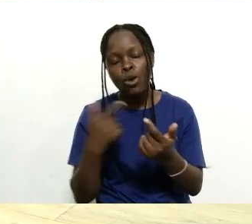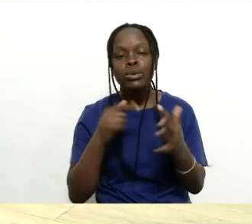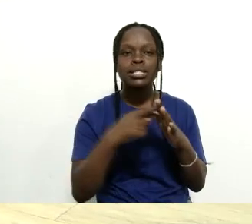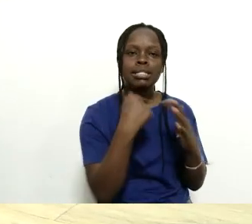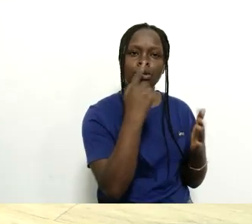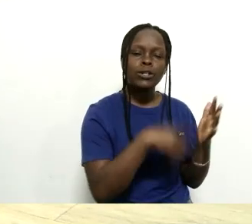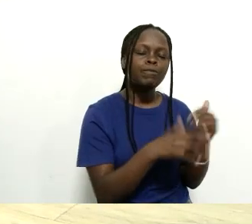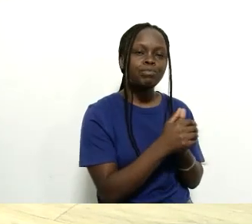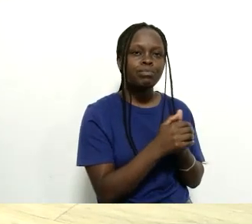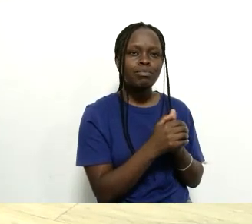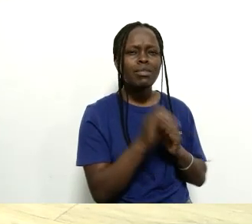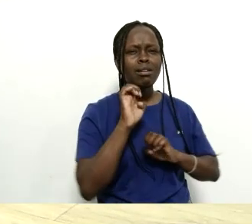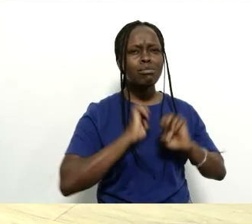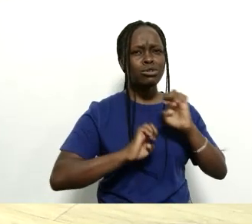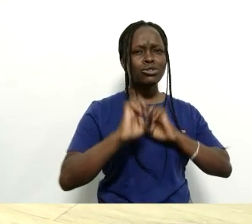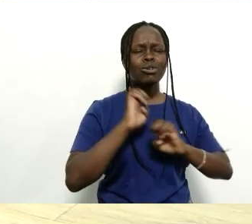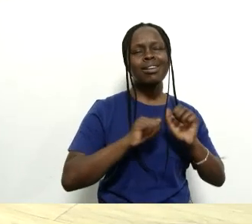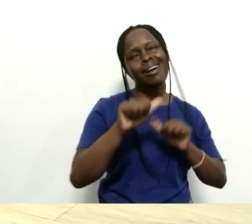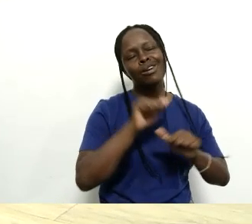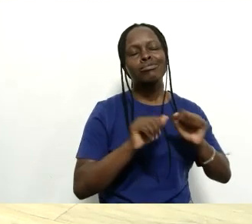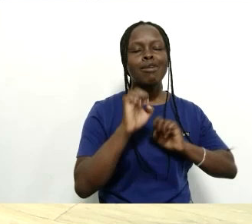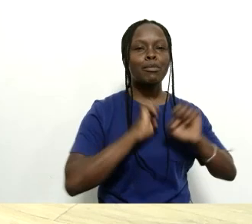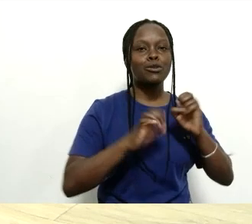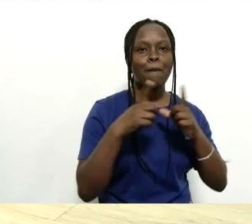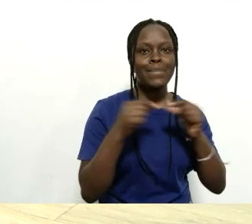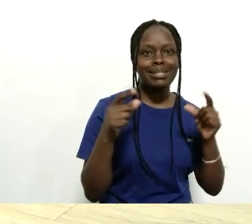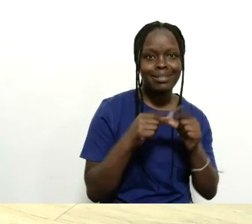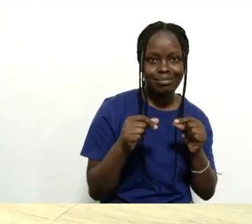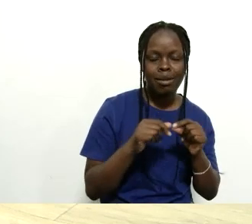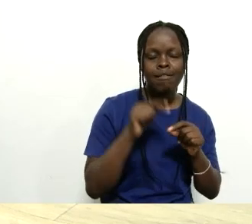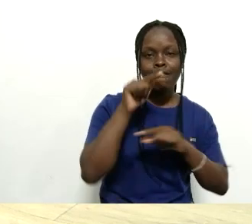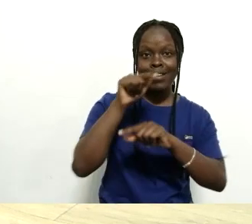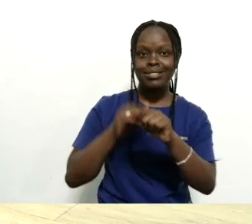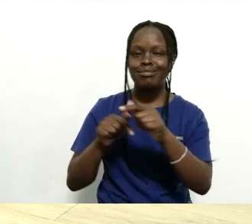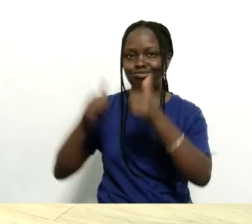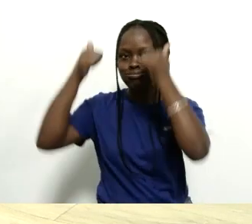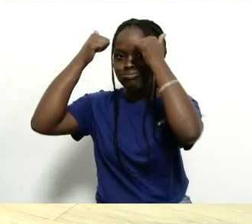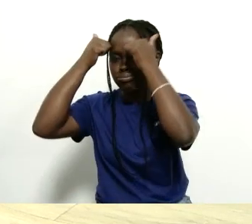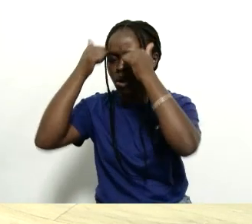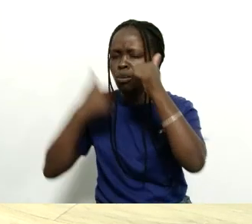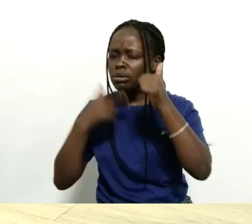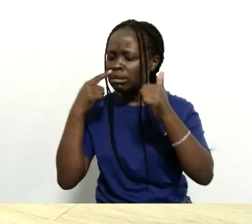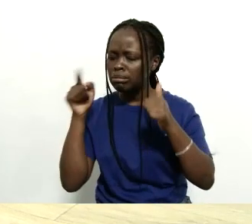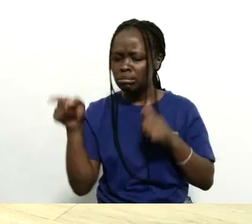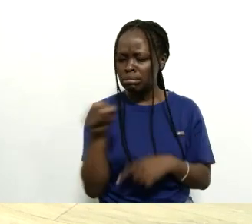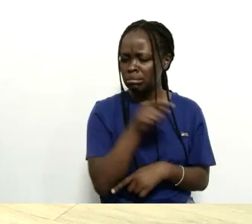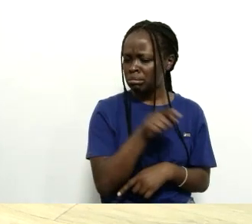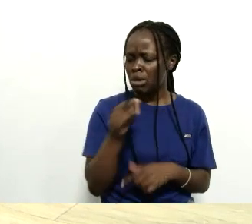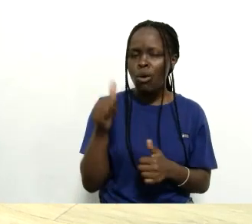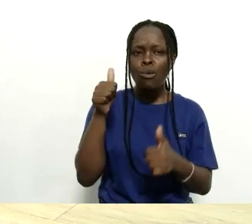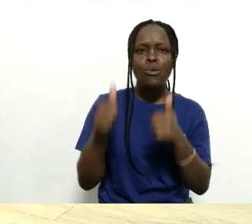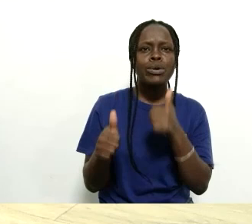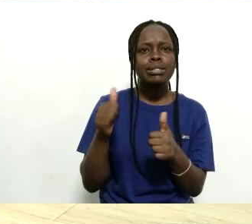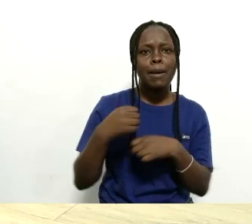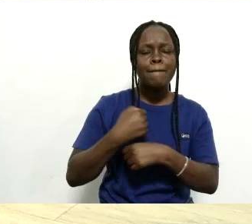fantastic project. We have very good insights. We're actually at the point of making sense or synthesizing the data. And we'll be very happy,